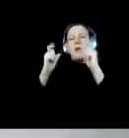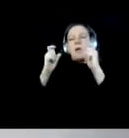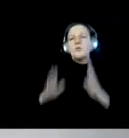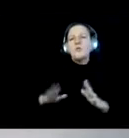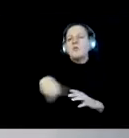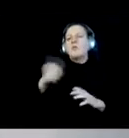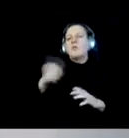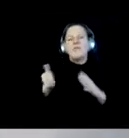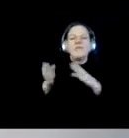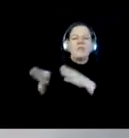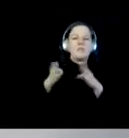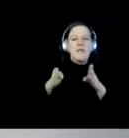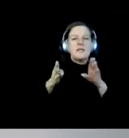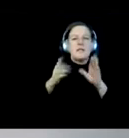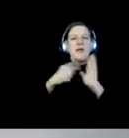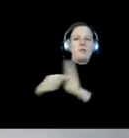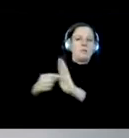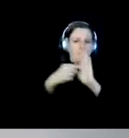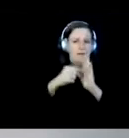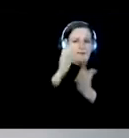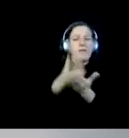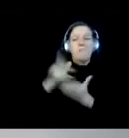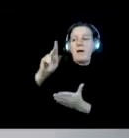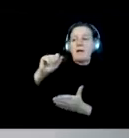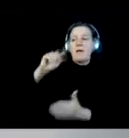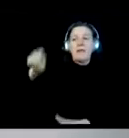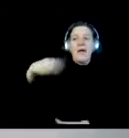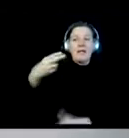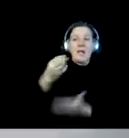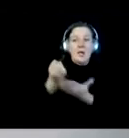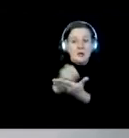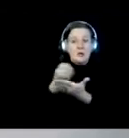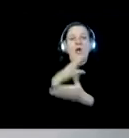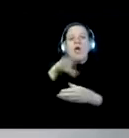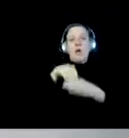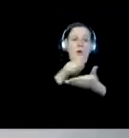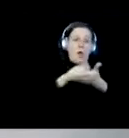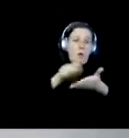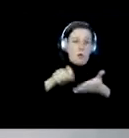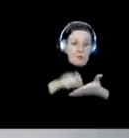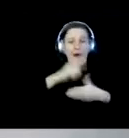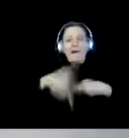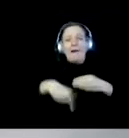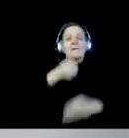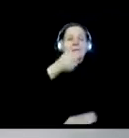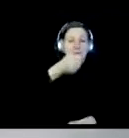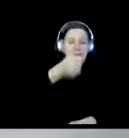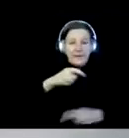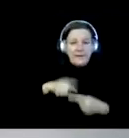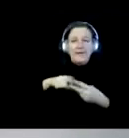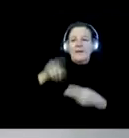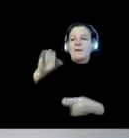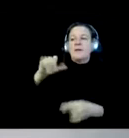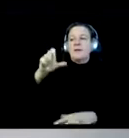circulating images. But in Kitchen Encyclopedia, you're also including writings by yourself, Milan Kundera,